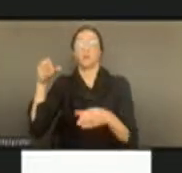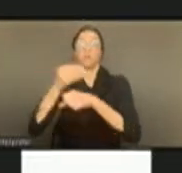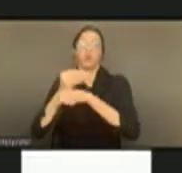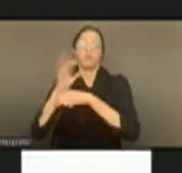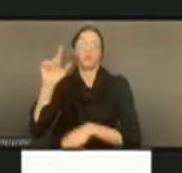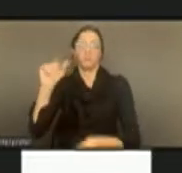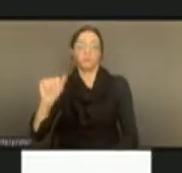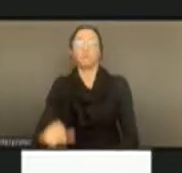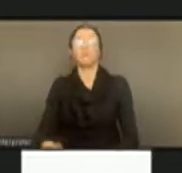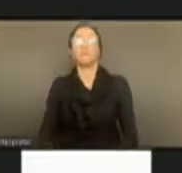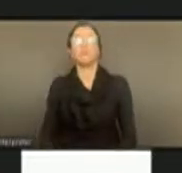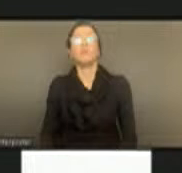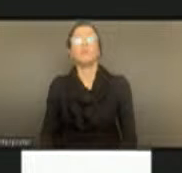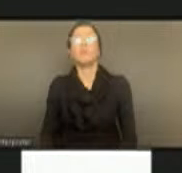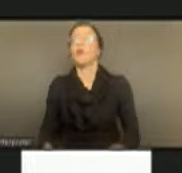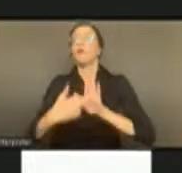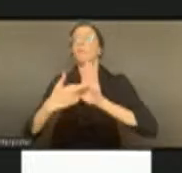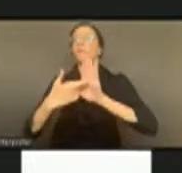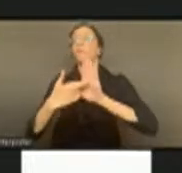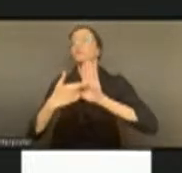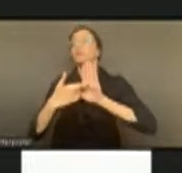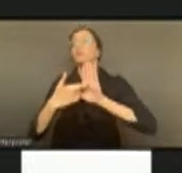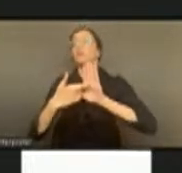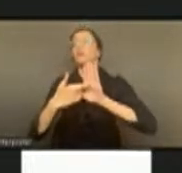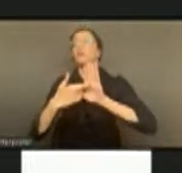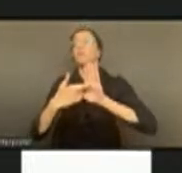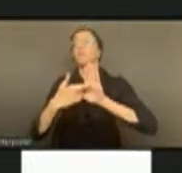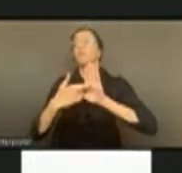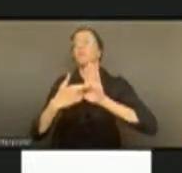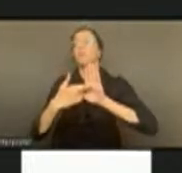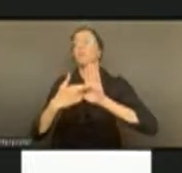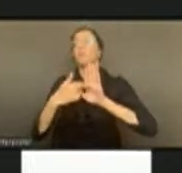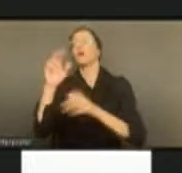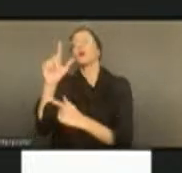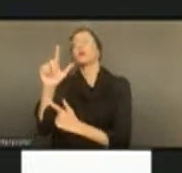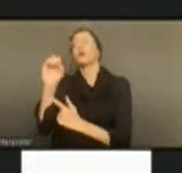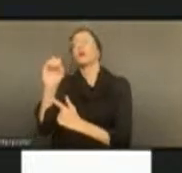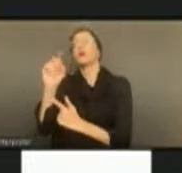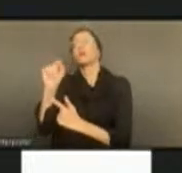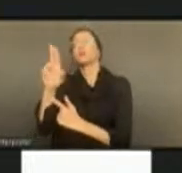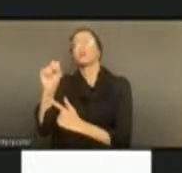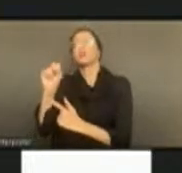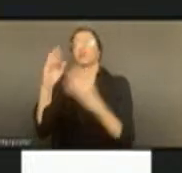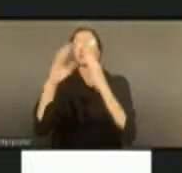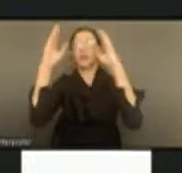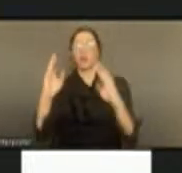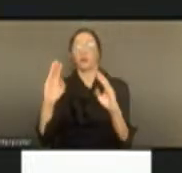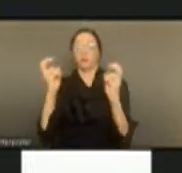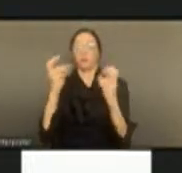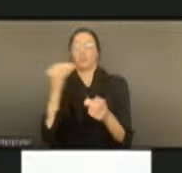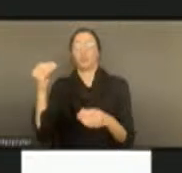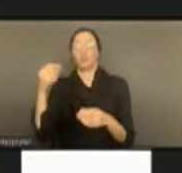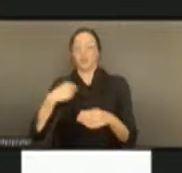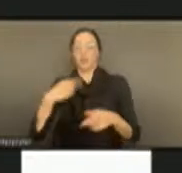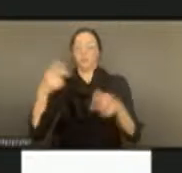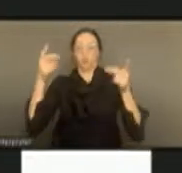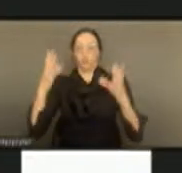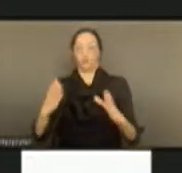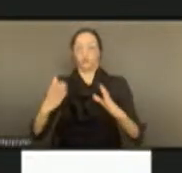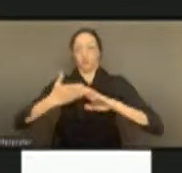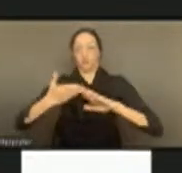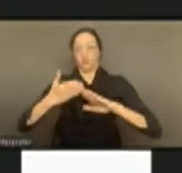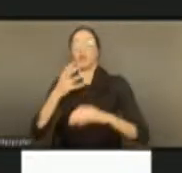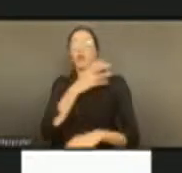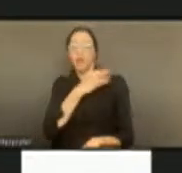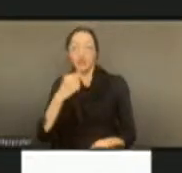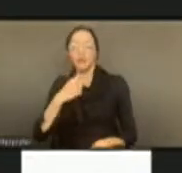Representing Lotus House, also the Director of Operations. And as an alumni of the program itself,